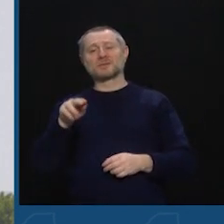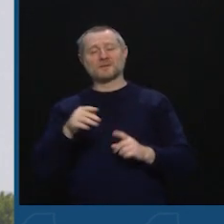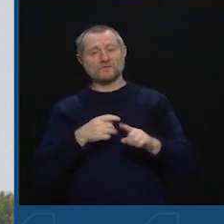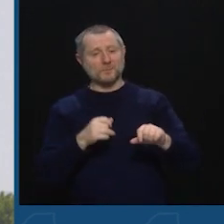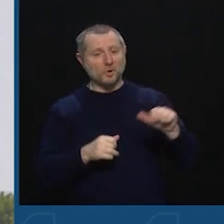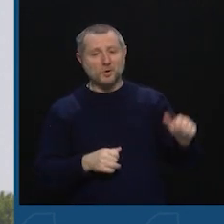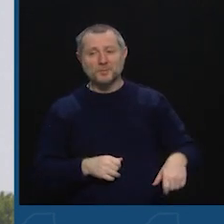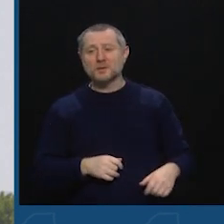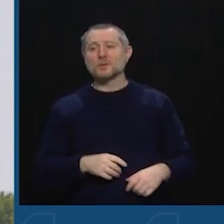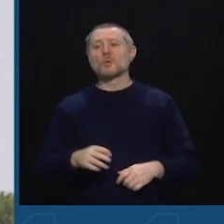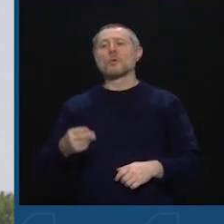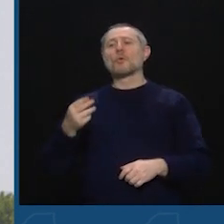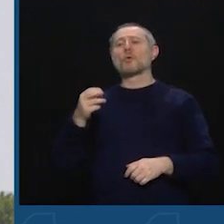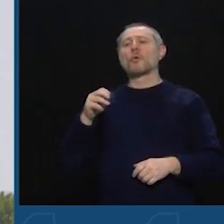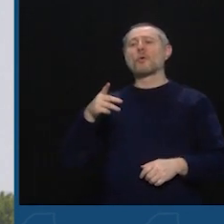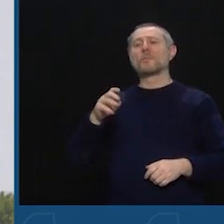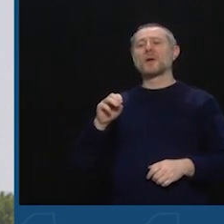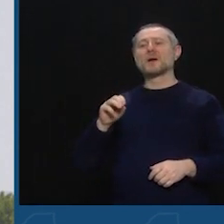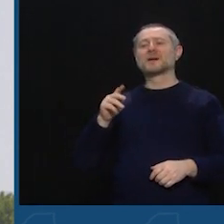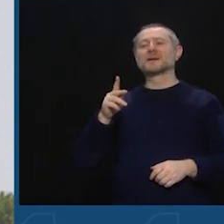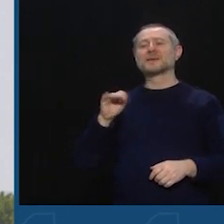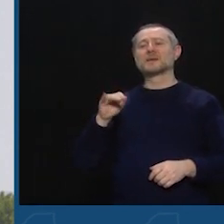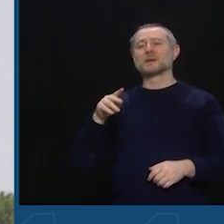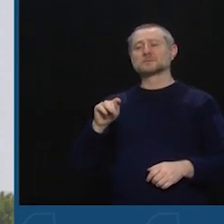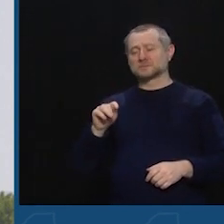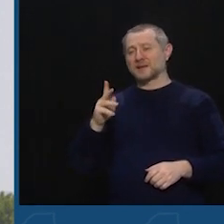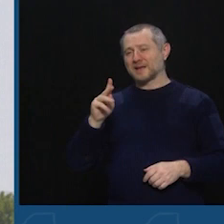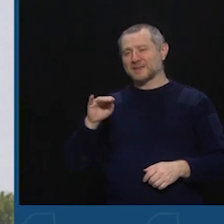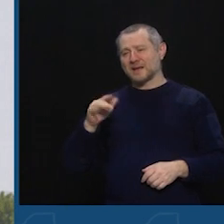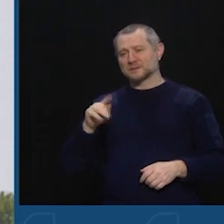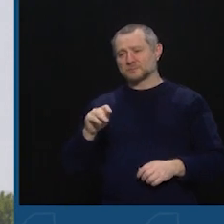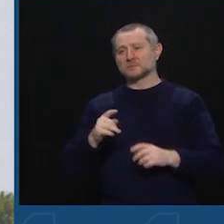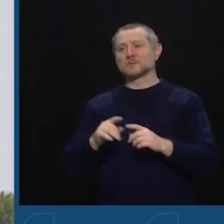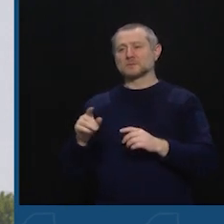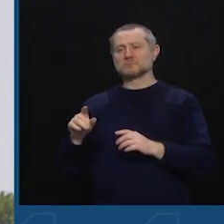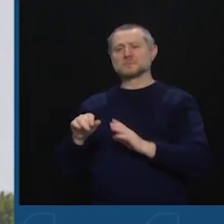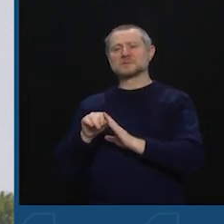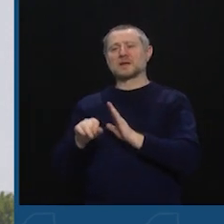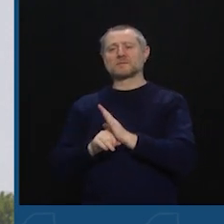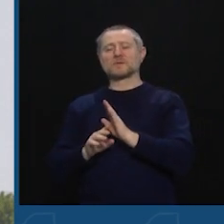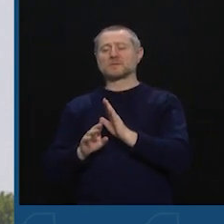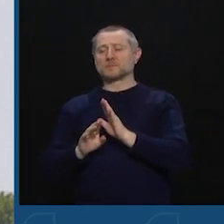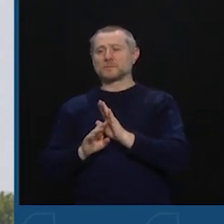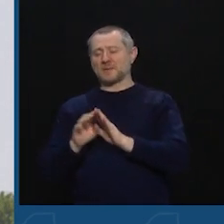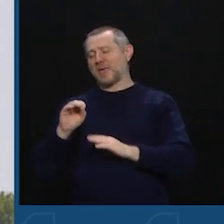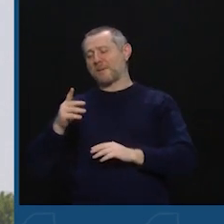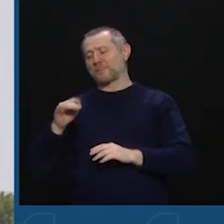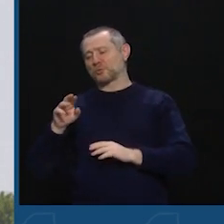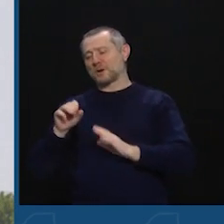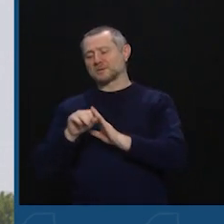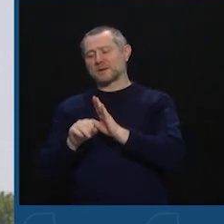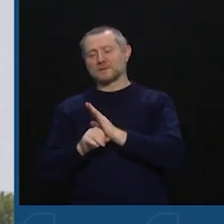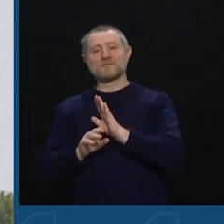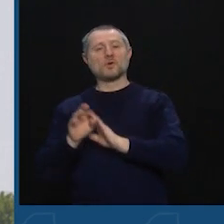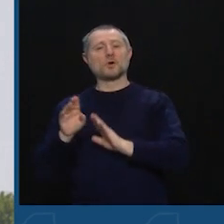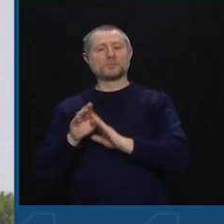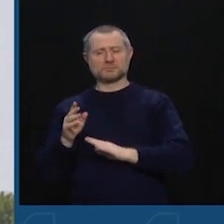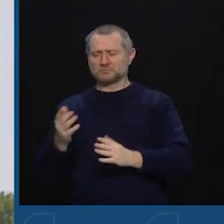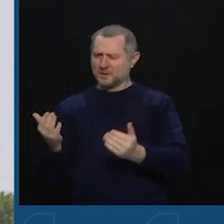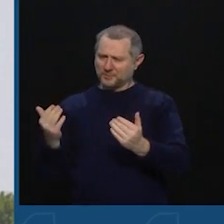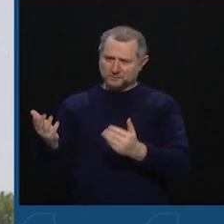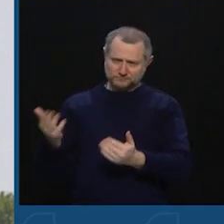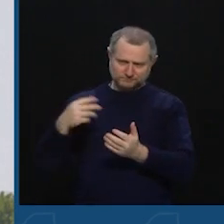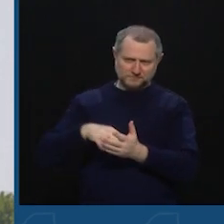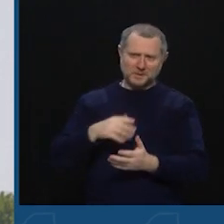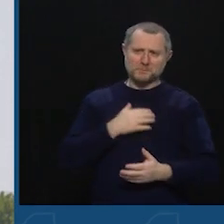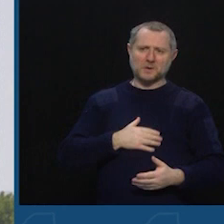and CEO of Economic Development, Empire State Development. So stand up, Hope. I want to make sure everybody sees who you are. Part of my economic